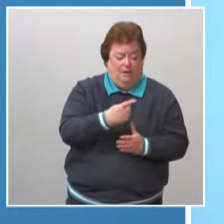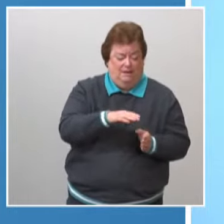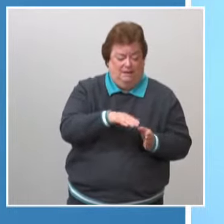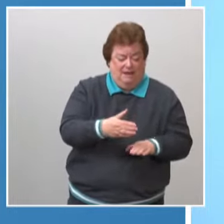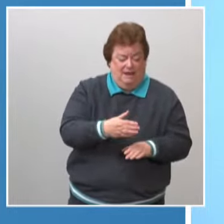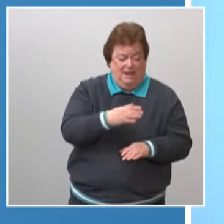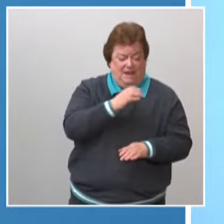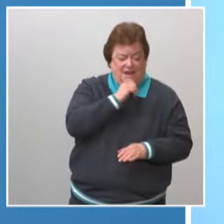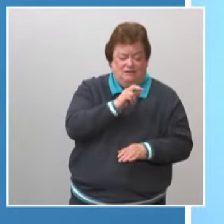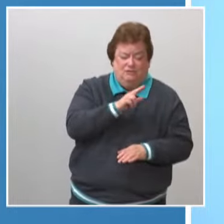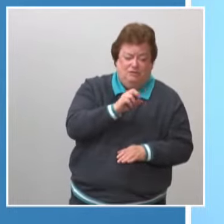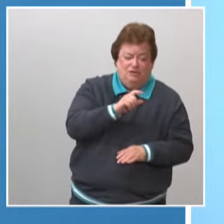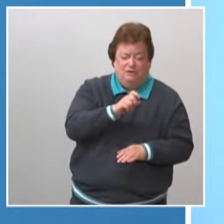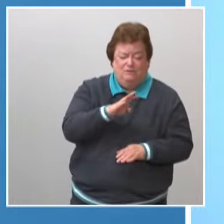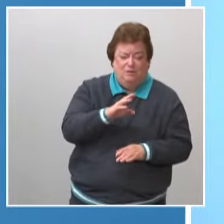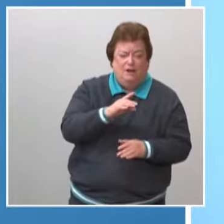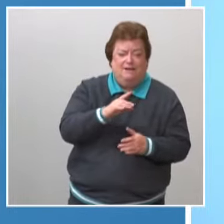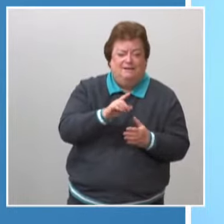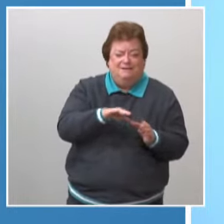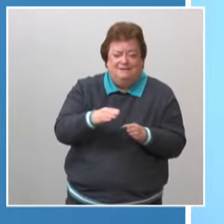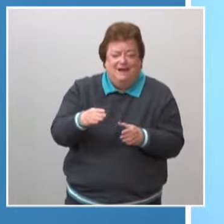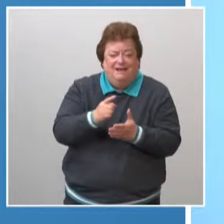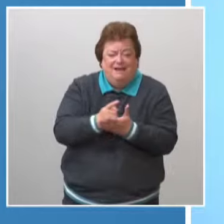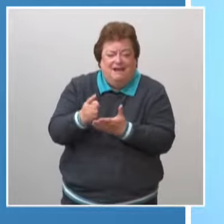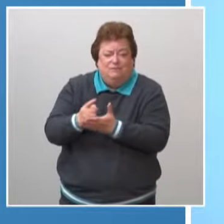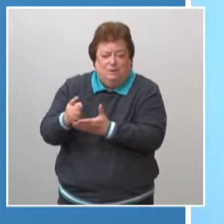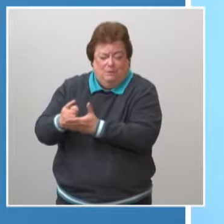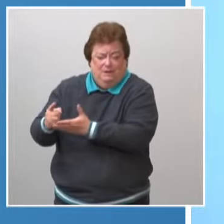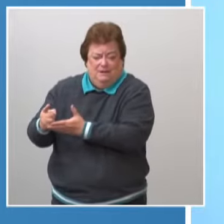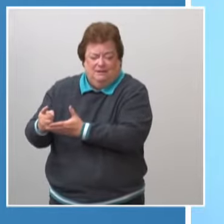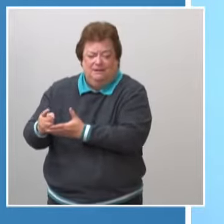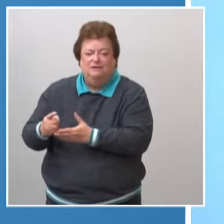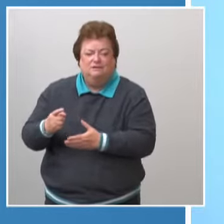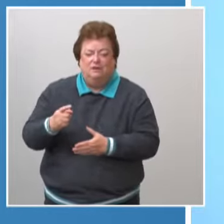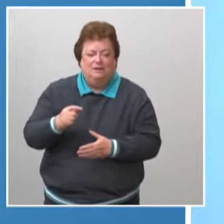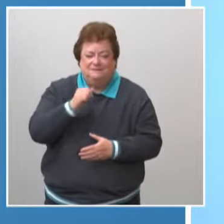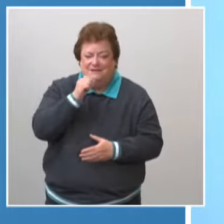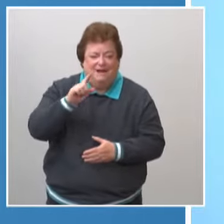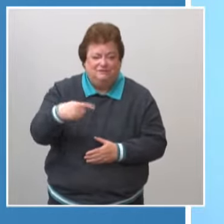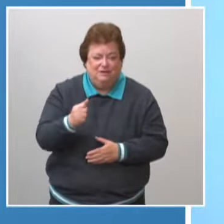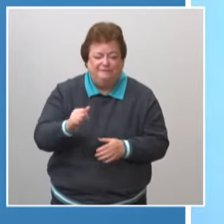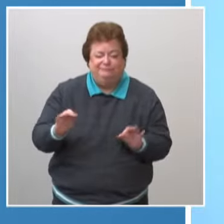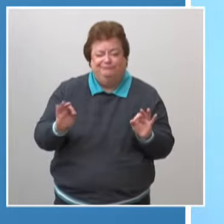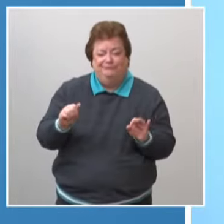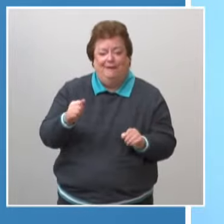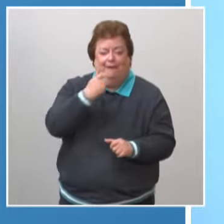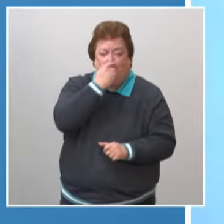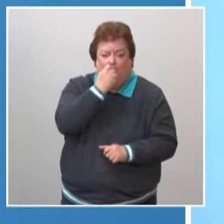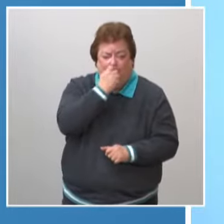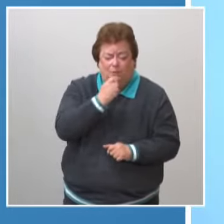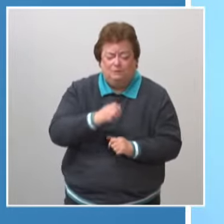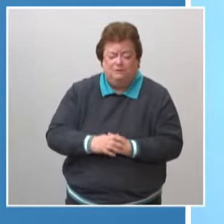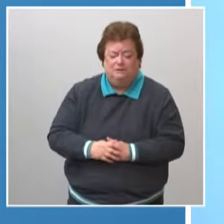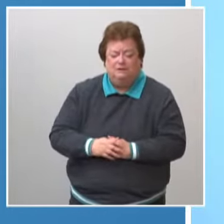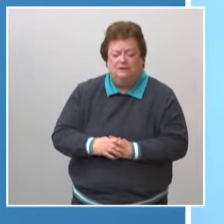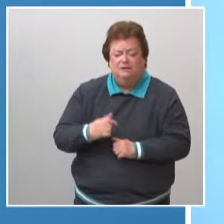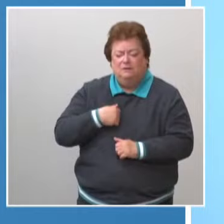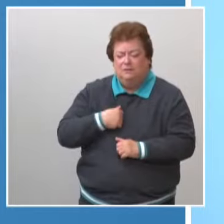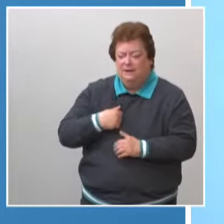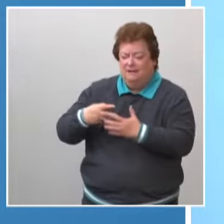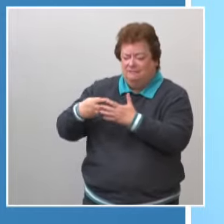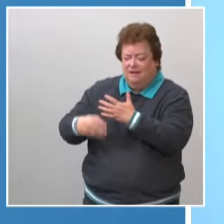dying every week. This is certainly more than a cold. Again, numerous people on waiting lists from